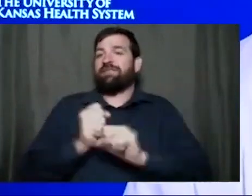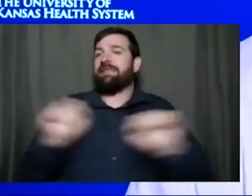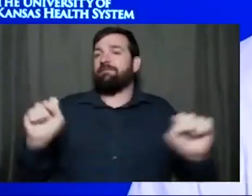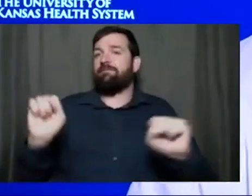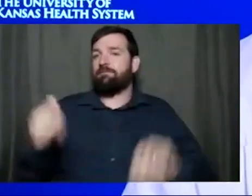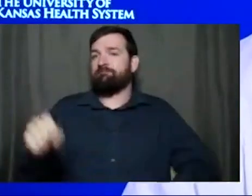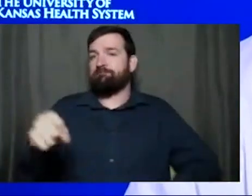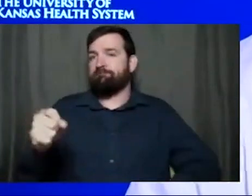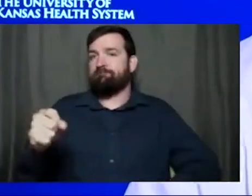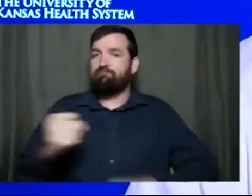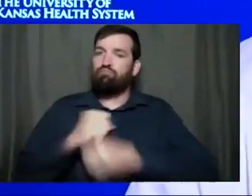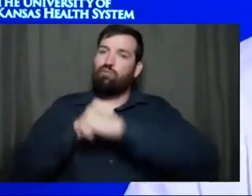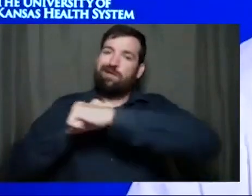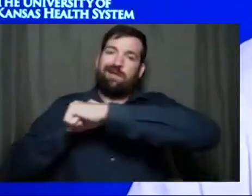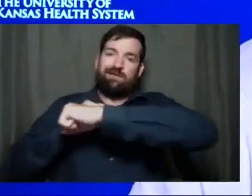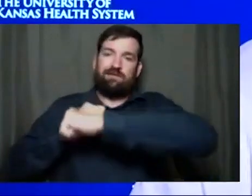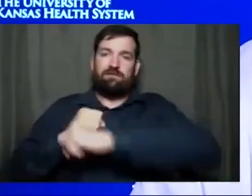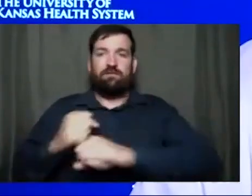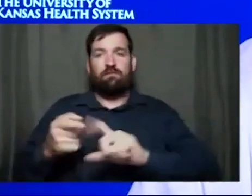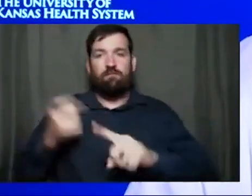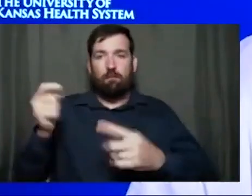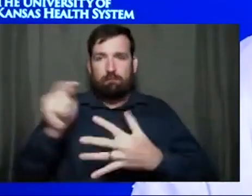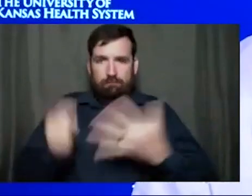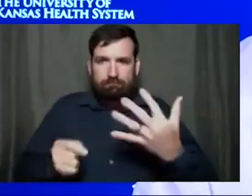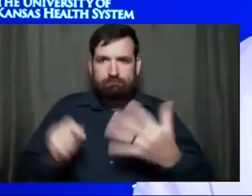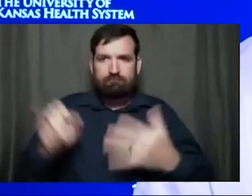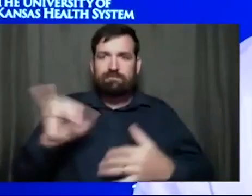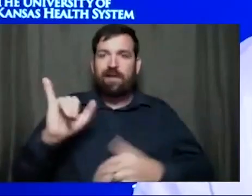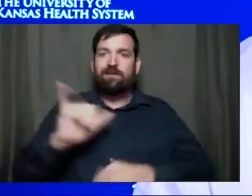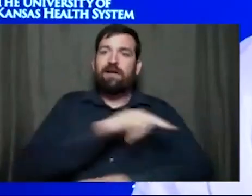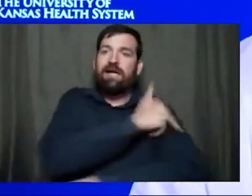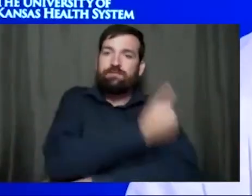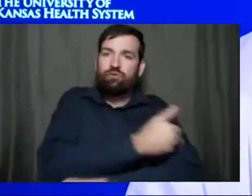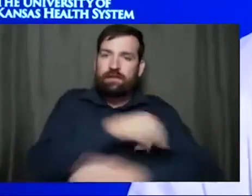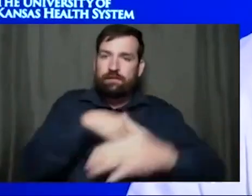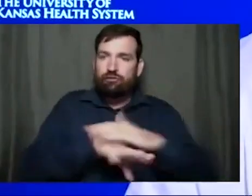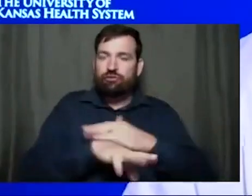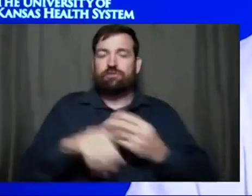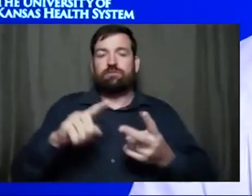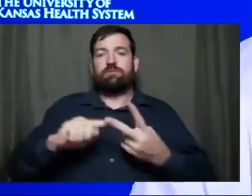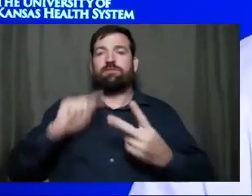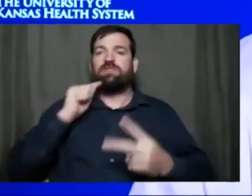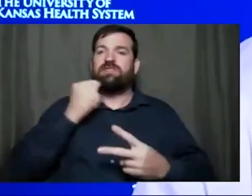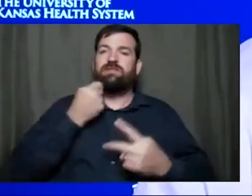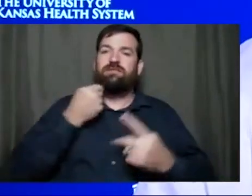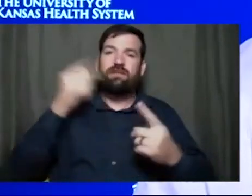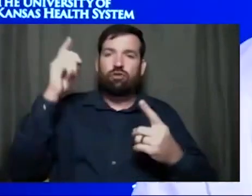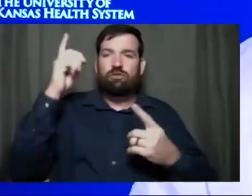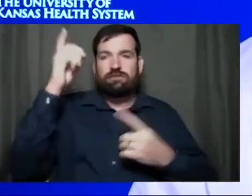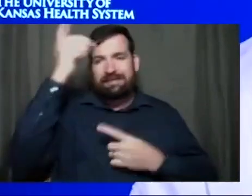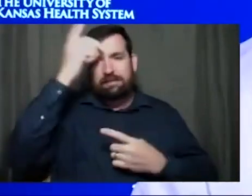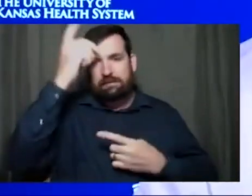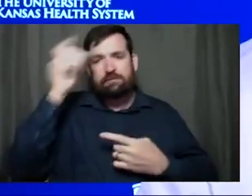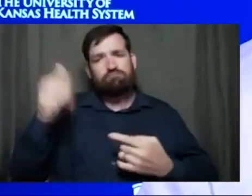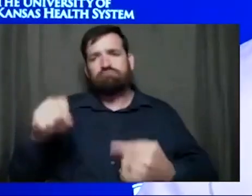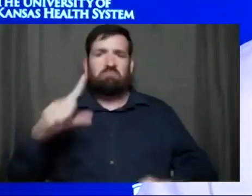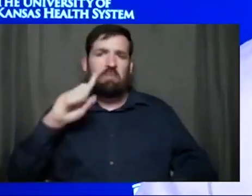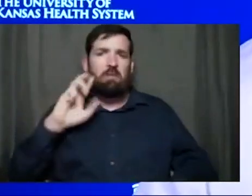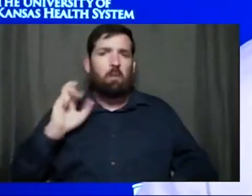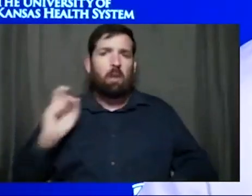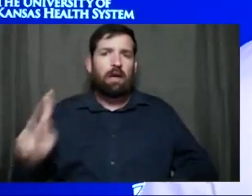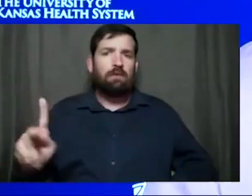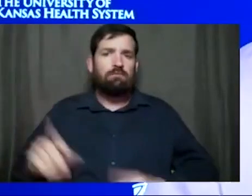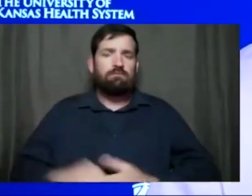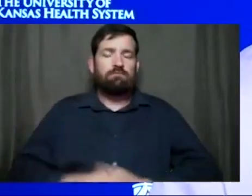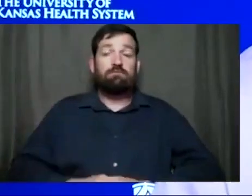protected from those things like hospitalization and severe disease. So I think you're okay. If we are moving